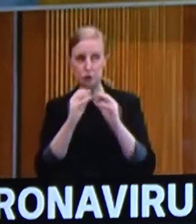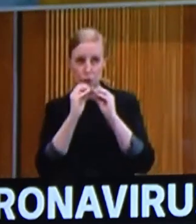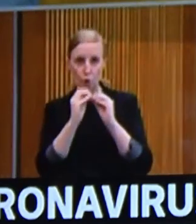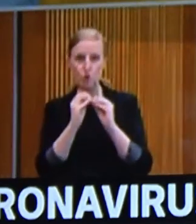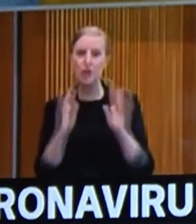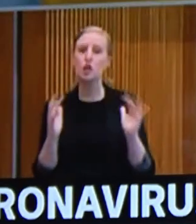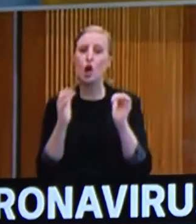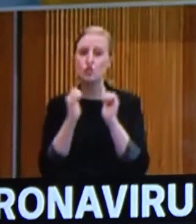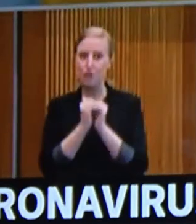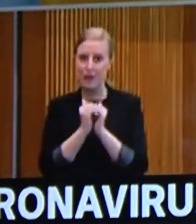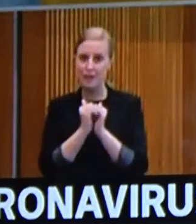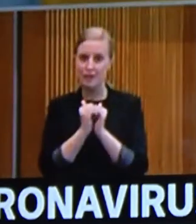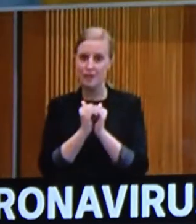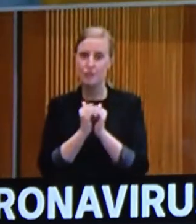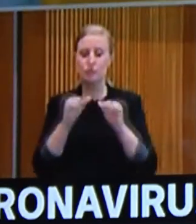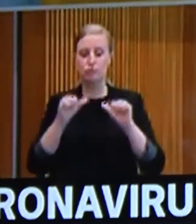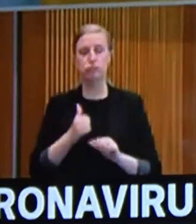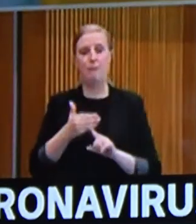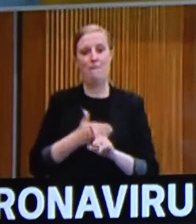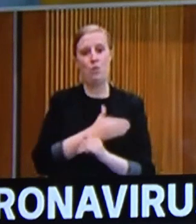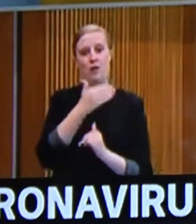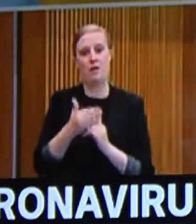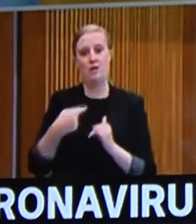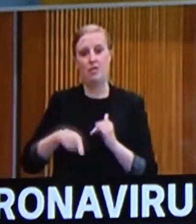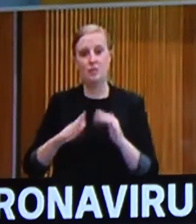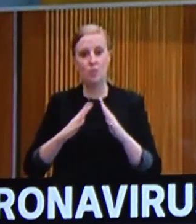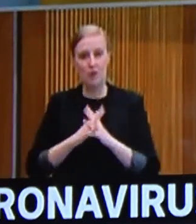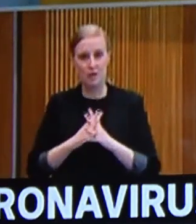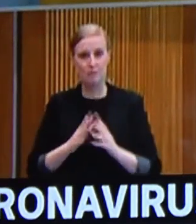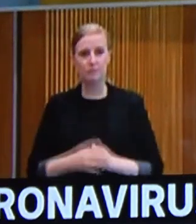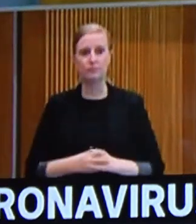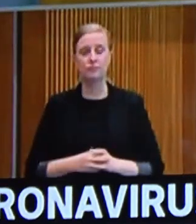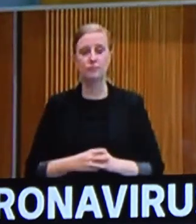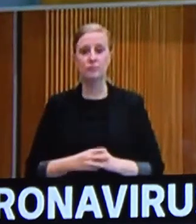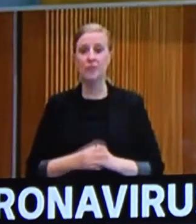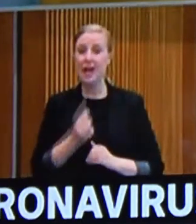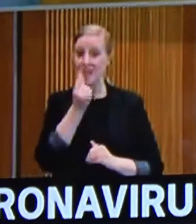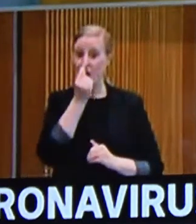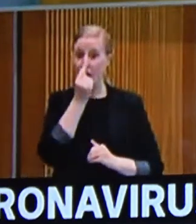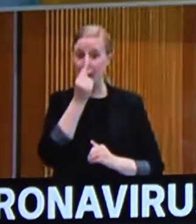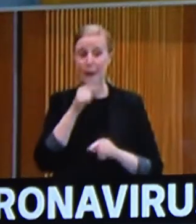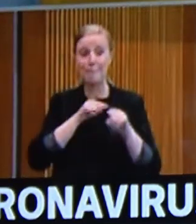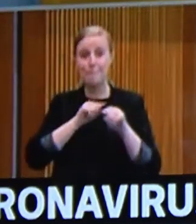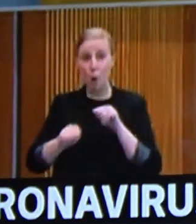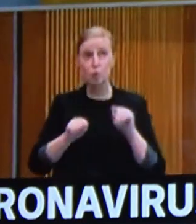and it is likely that most states, I can't speak for all of them, that most will pick up the Victorian model. So